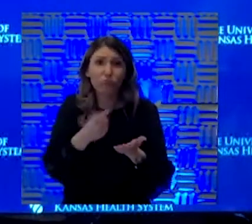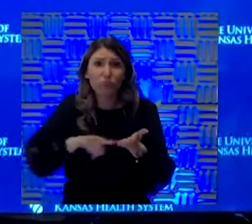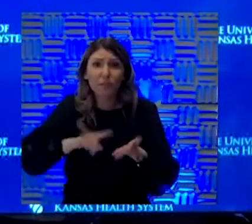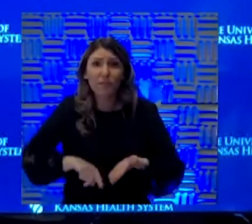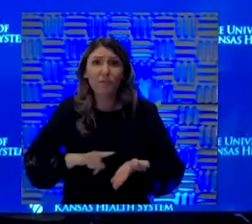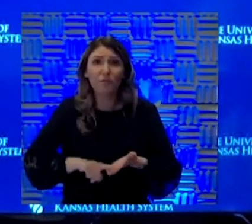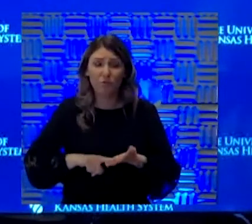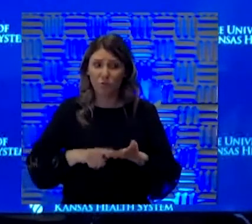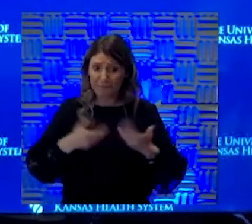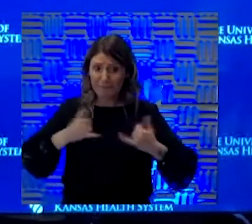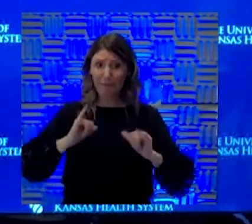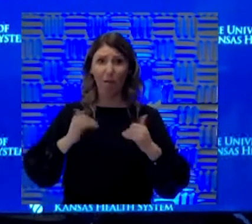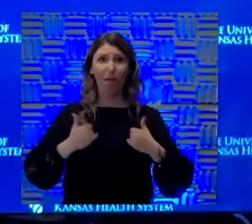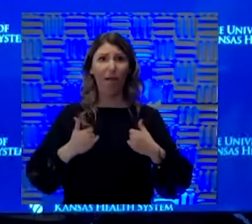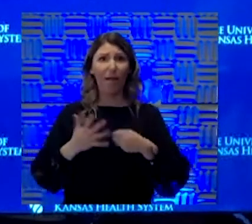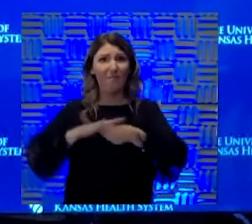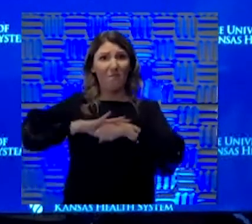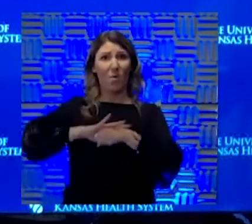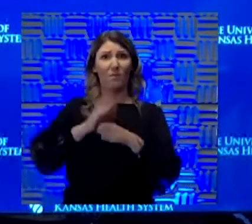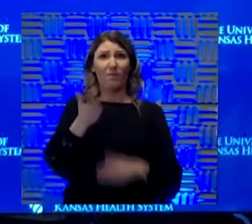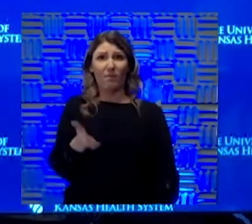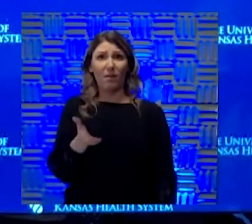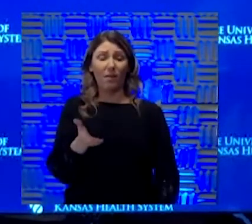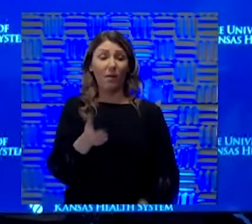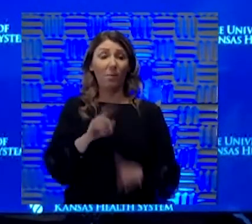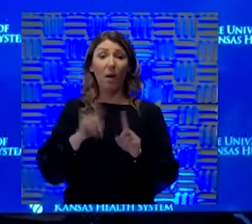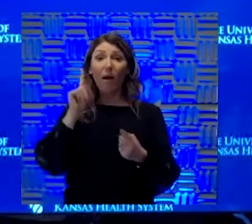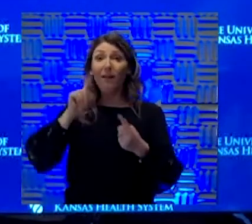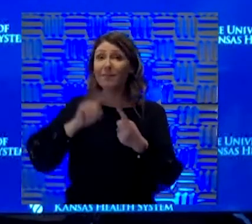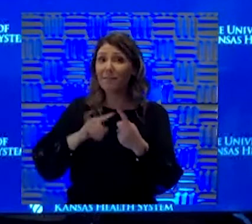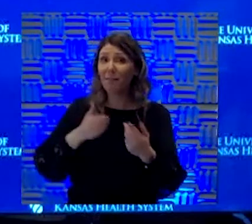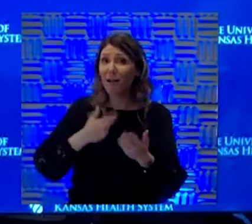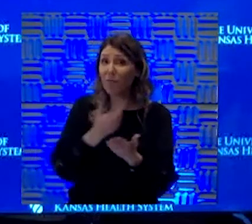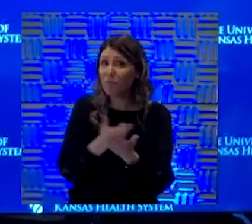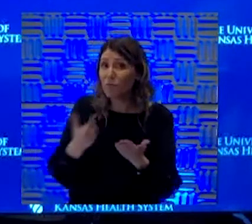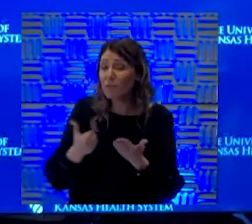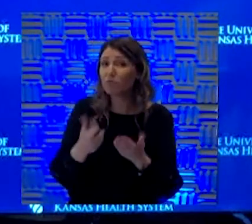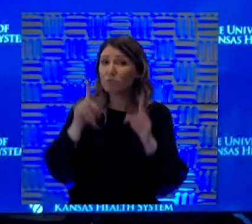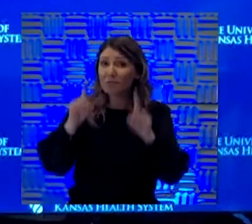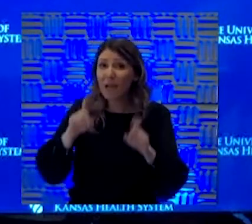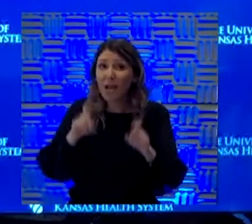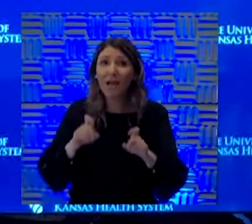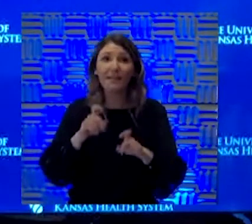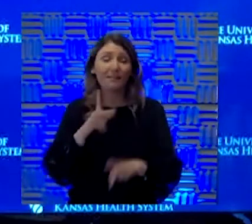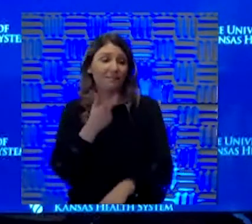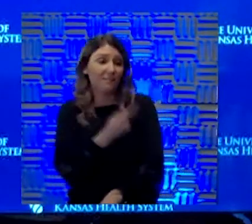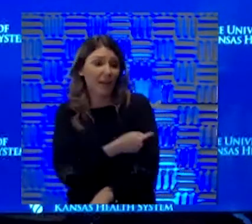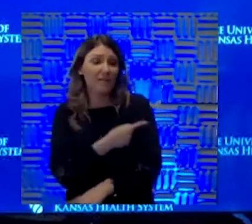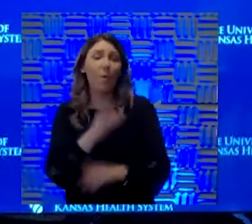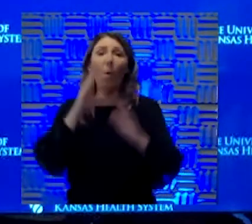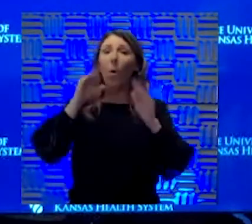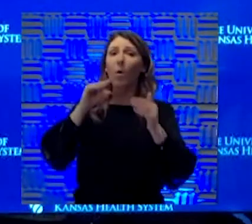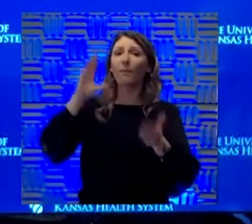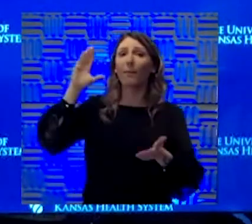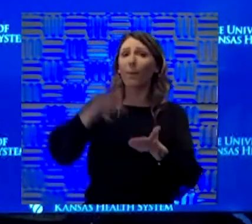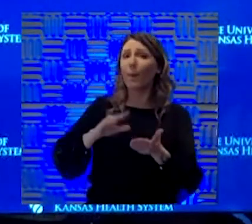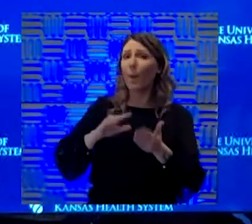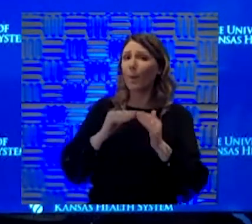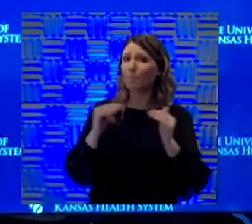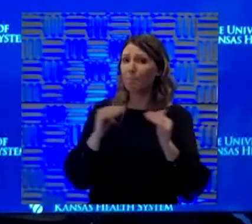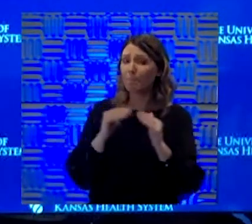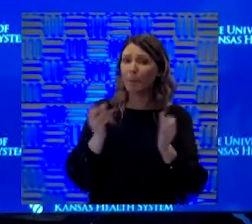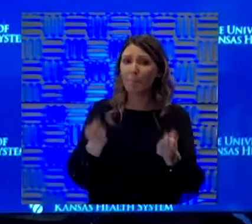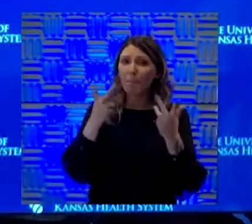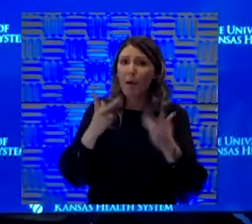vaccine's developed or until there's therapy available, then there will still be a low level, we hope a low level, of COVID